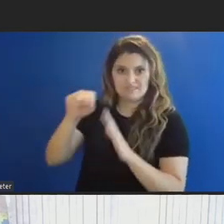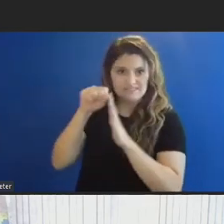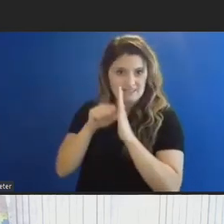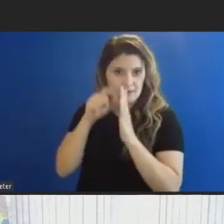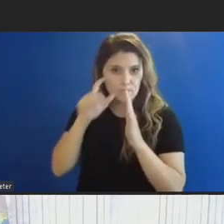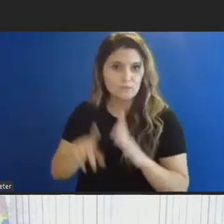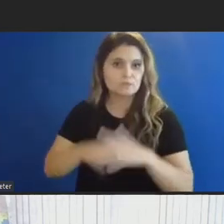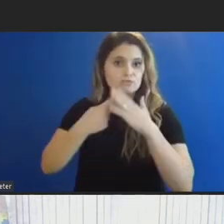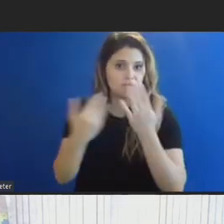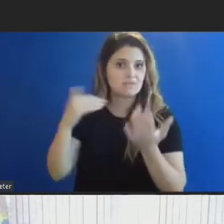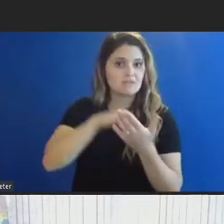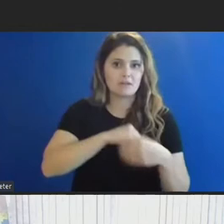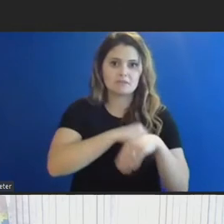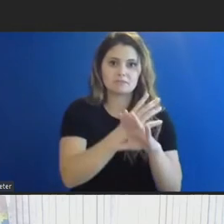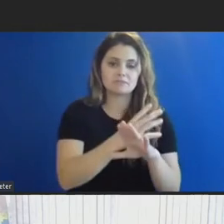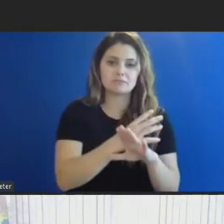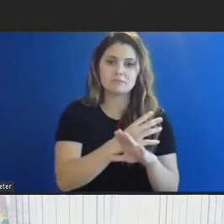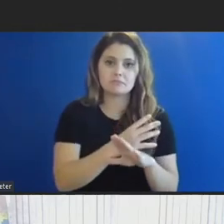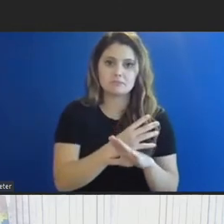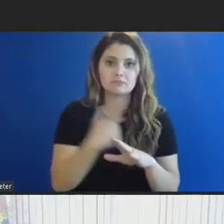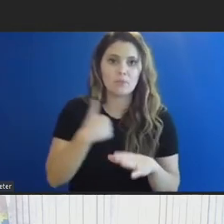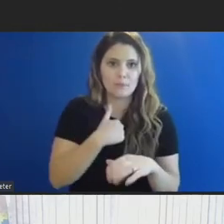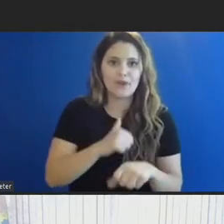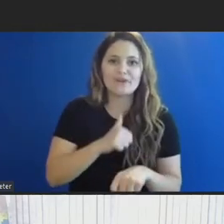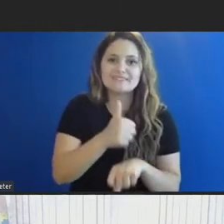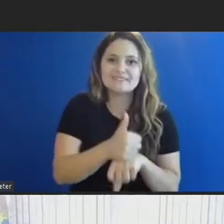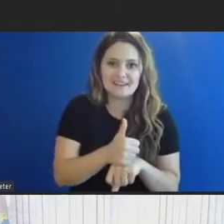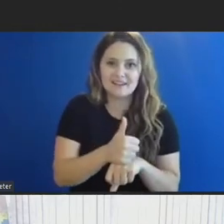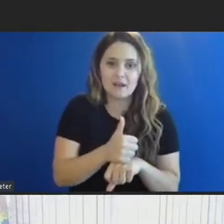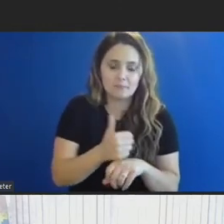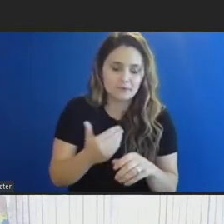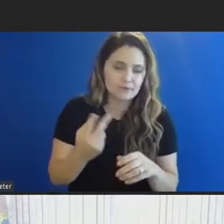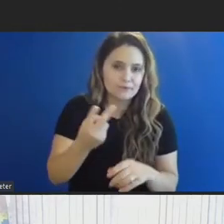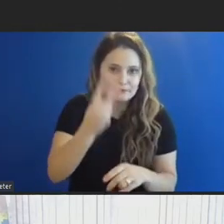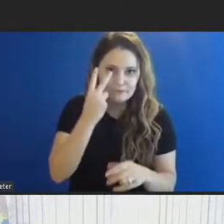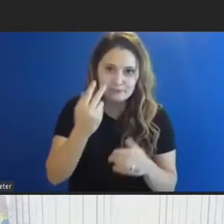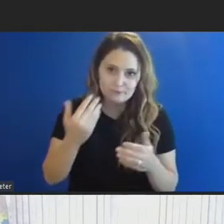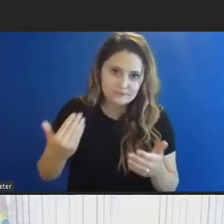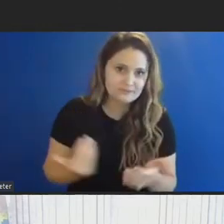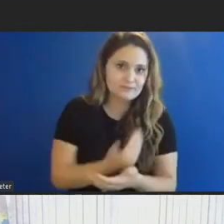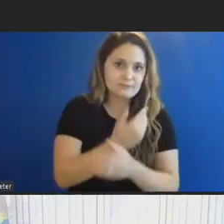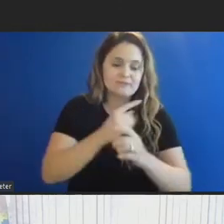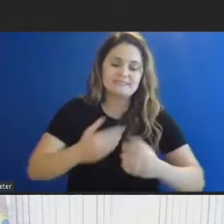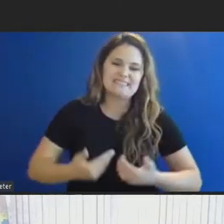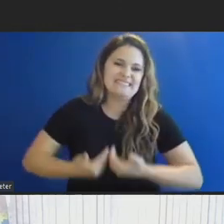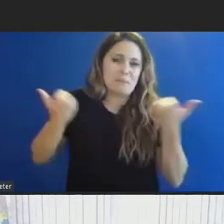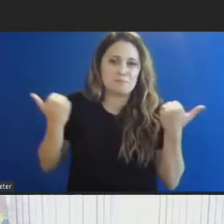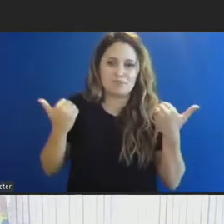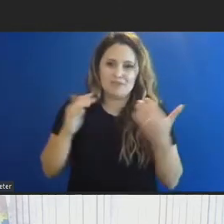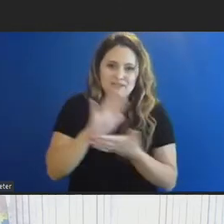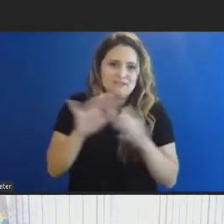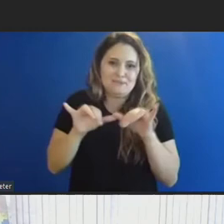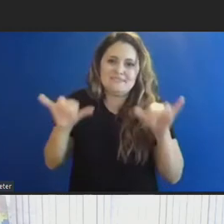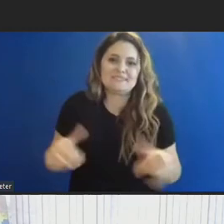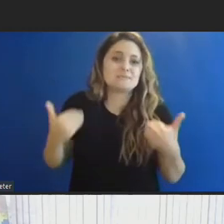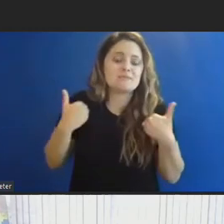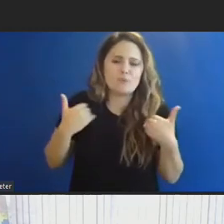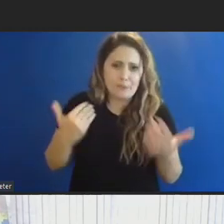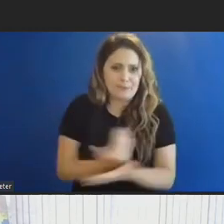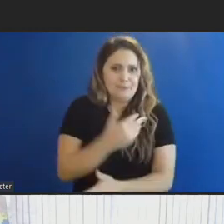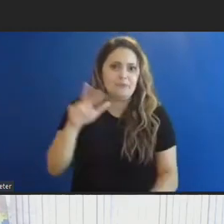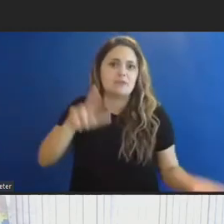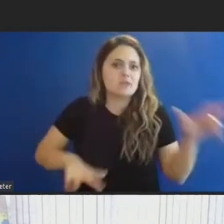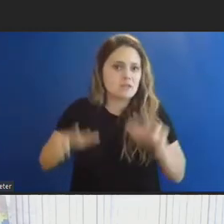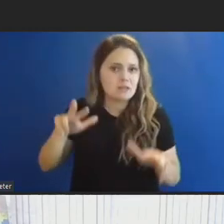starting virtually, you know, we are setting up two entirely separate school systems, and we have not done that before. So we did have some